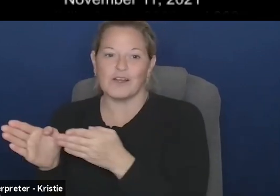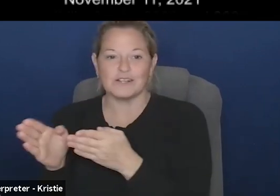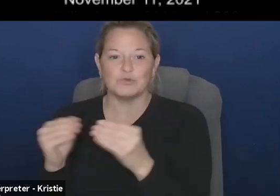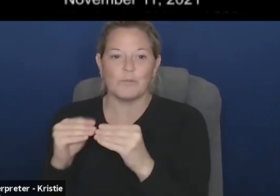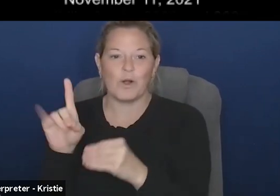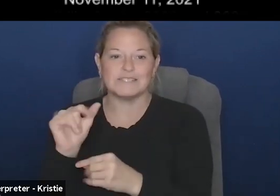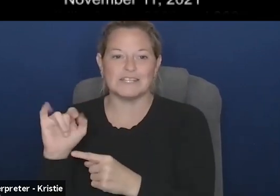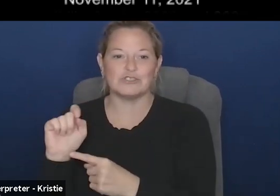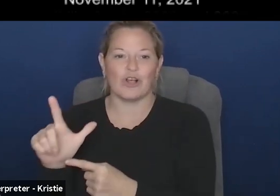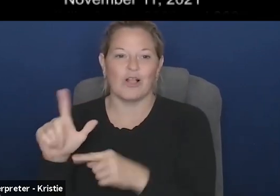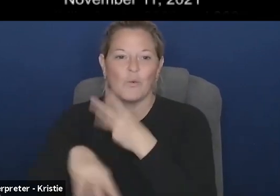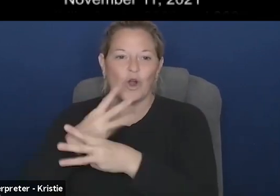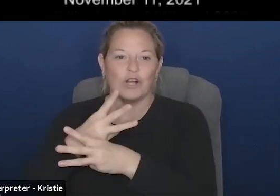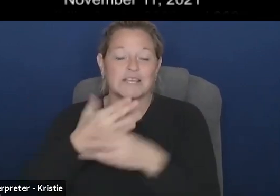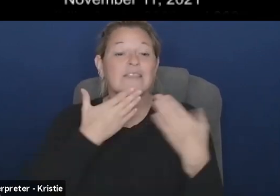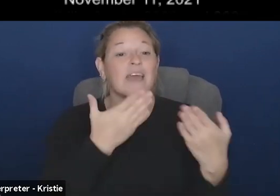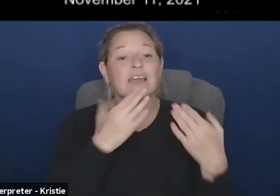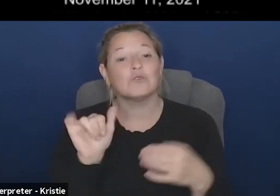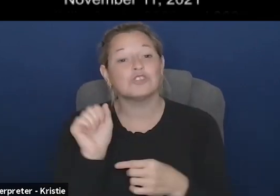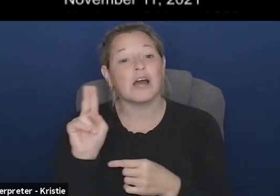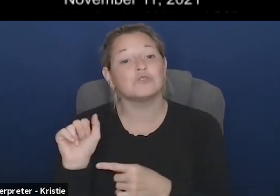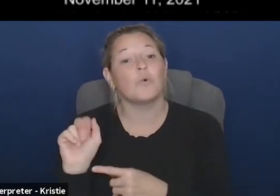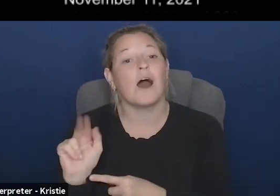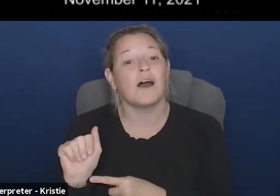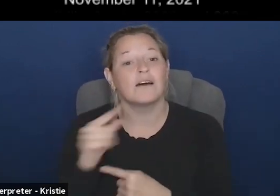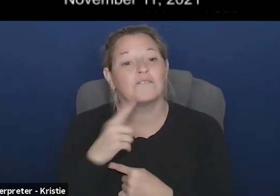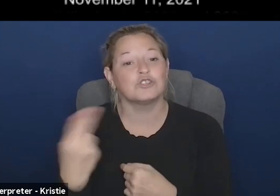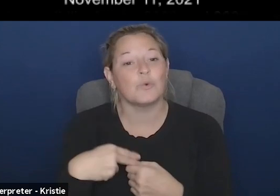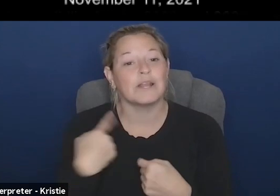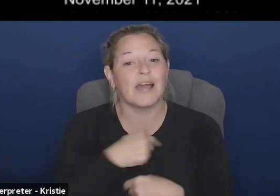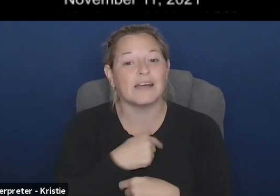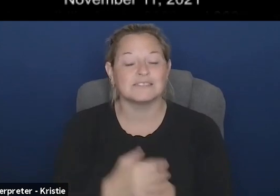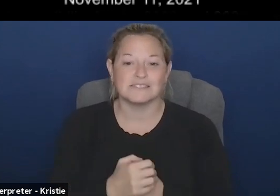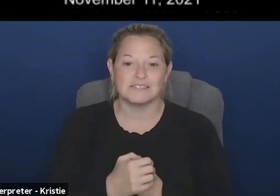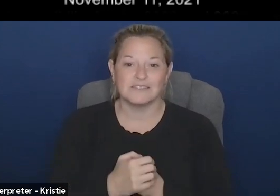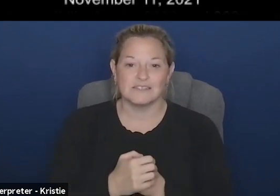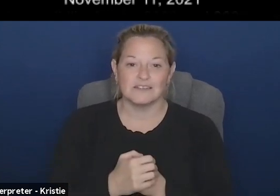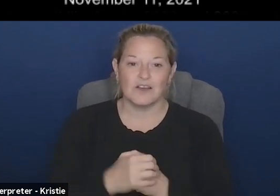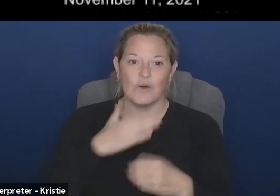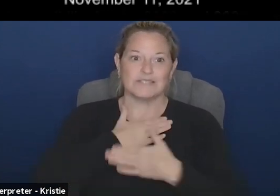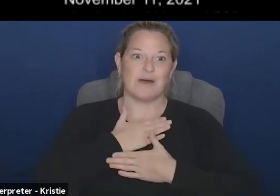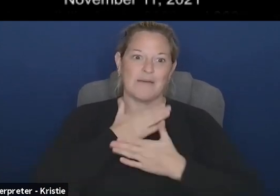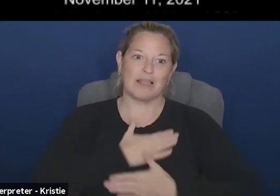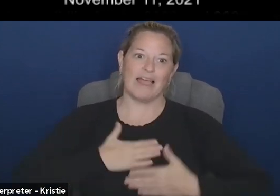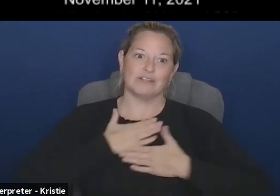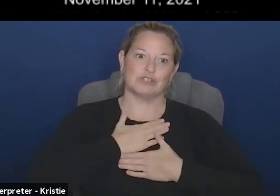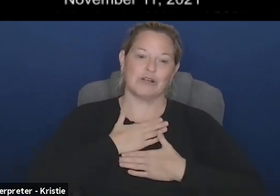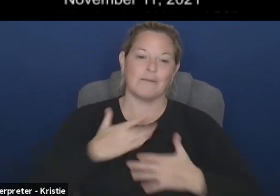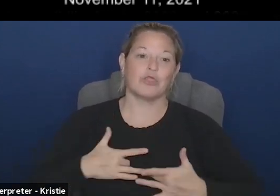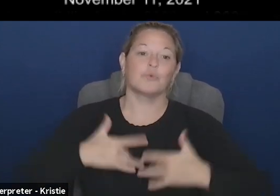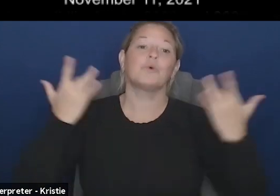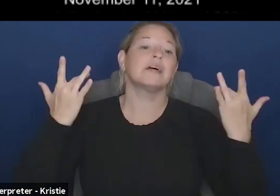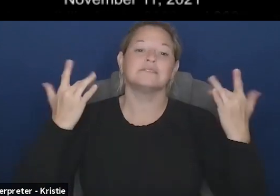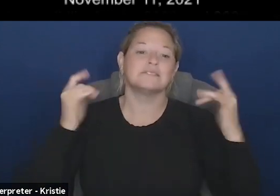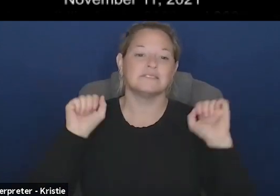thank you so much for being here with us today. It is my pleasure. I am so thrilled to be here. Thank you for such